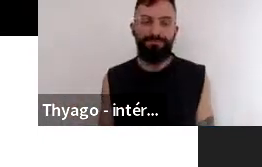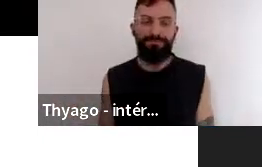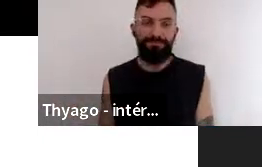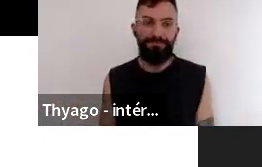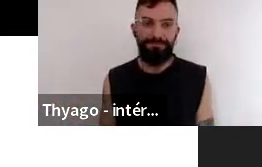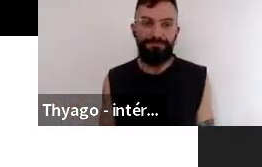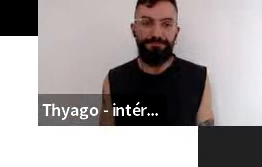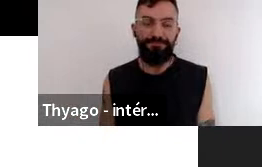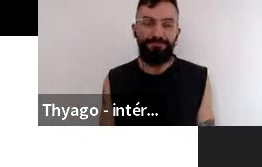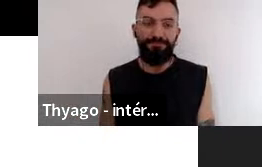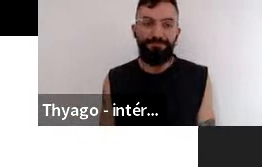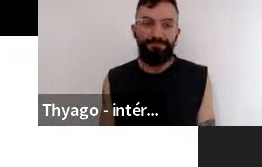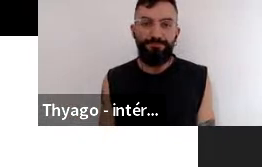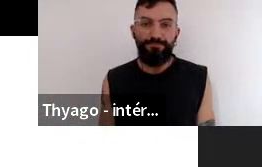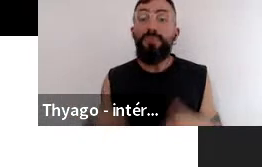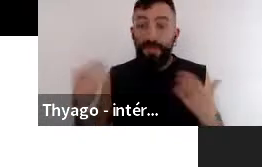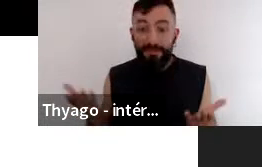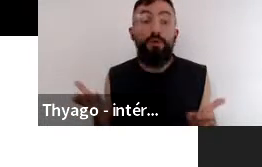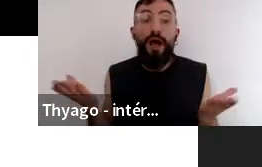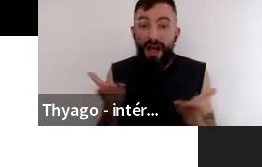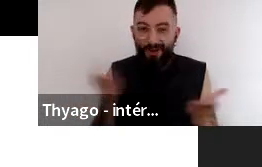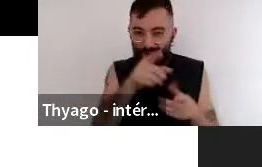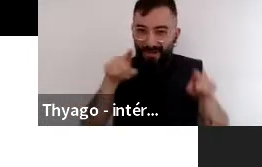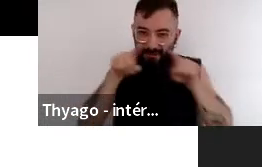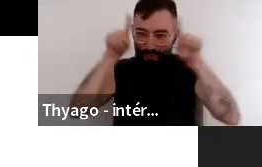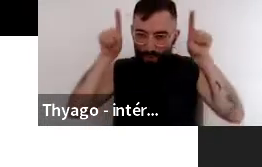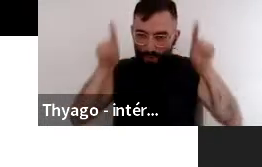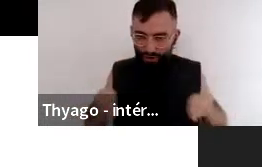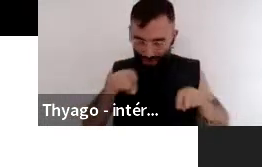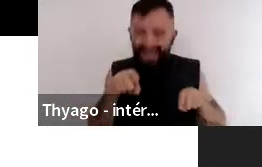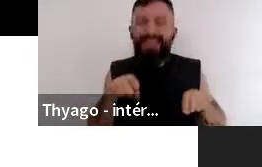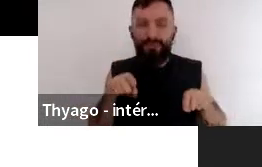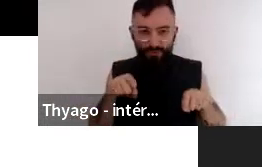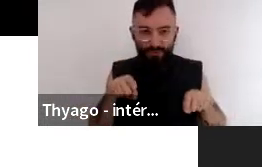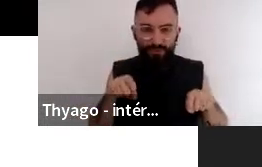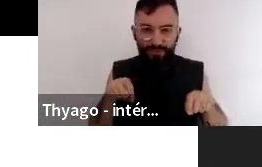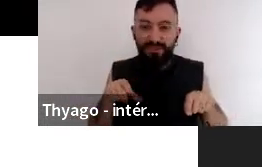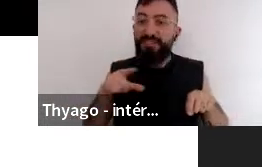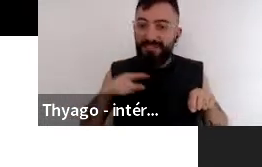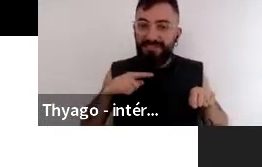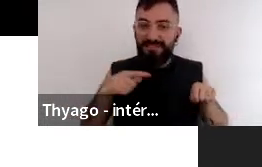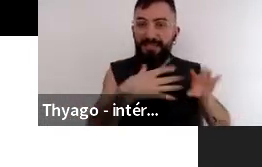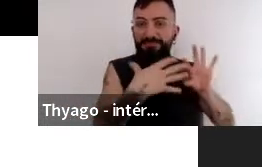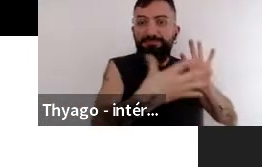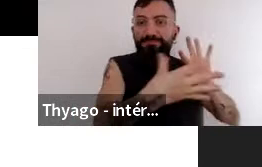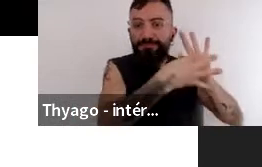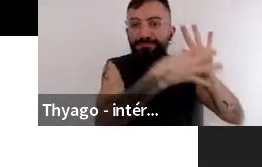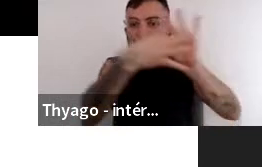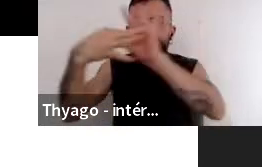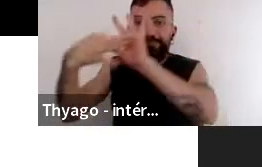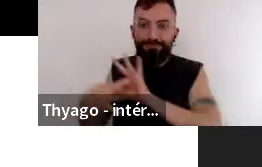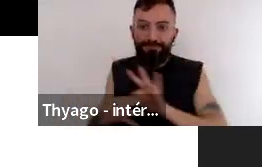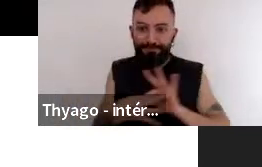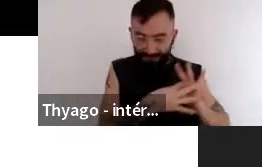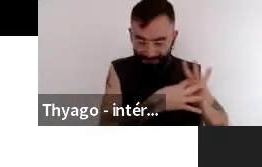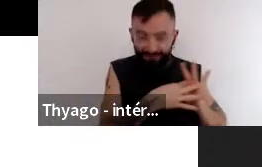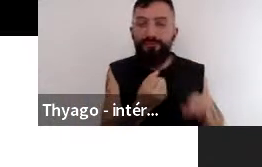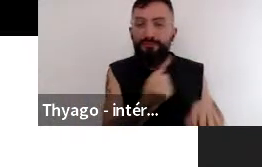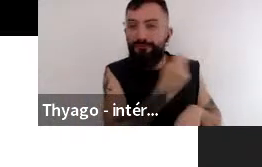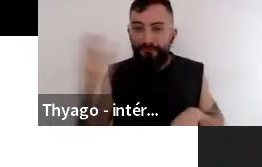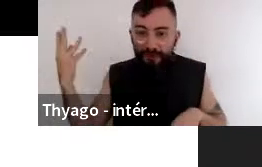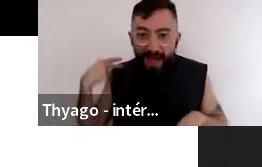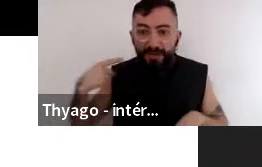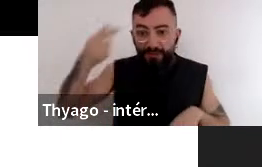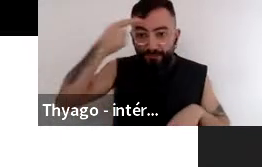toponyms. So the project counts on a partnership with 10 higher education